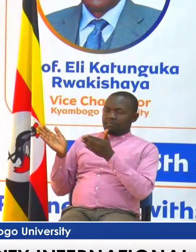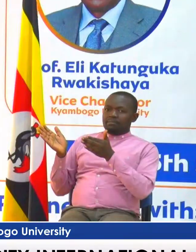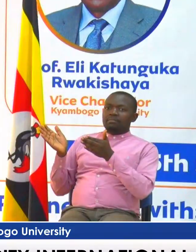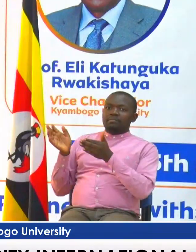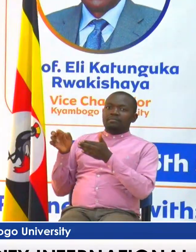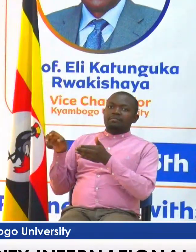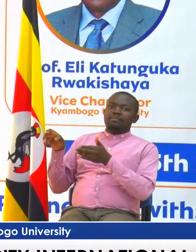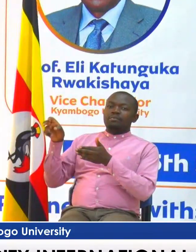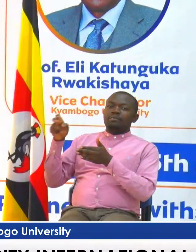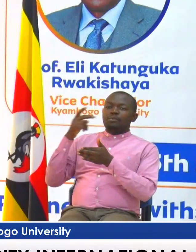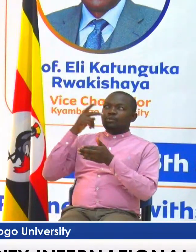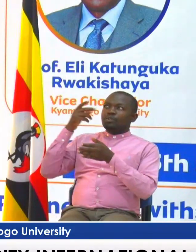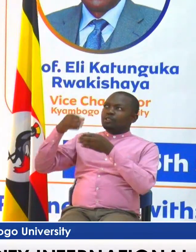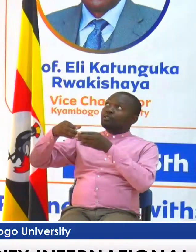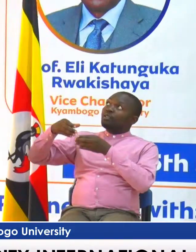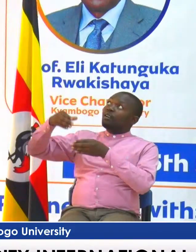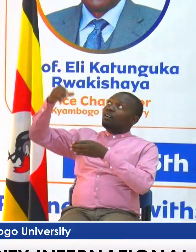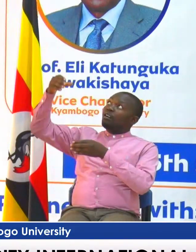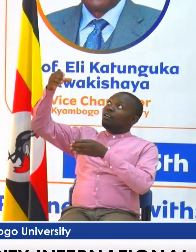Mulongoti.